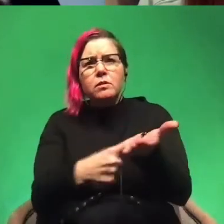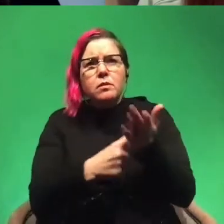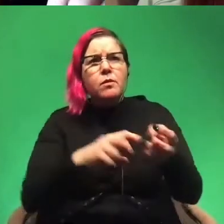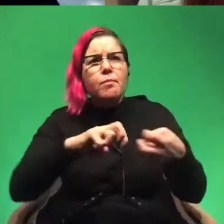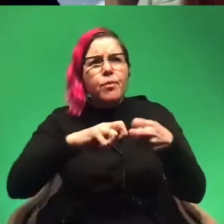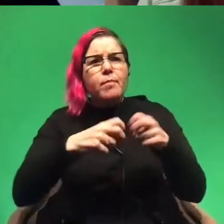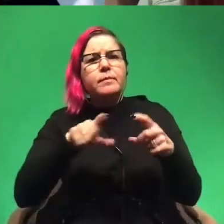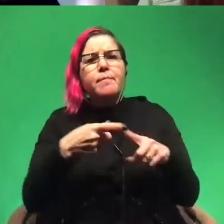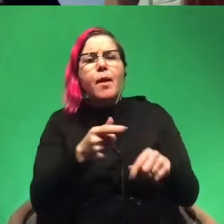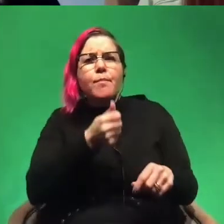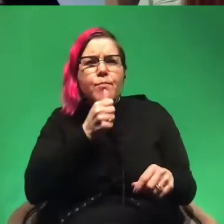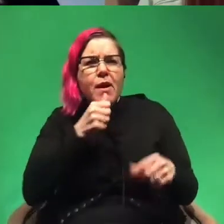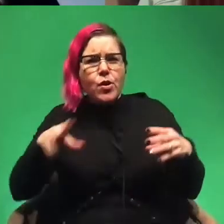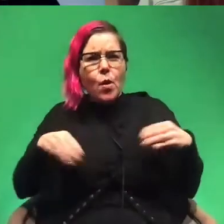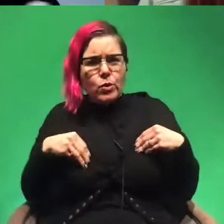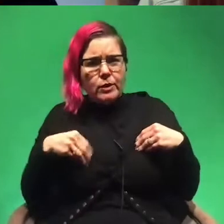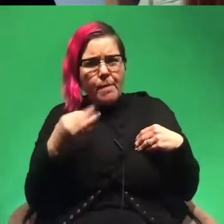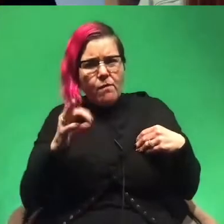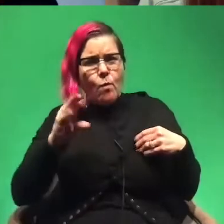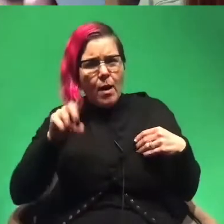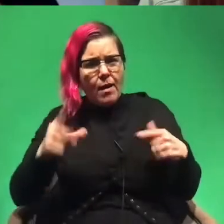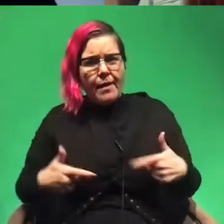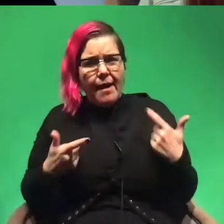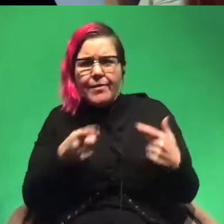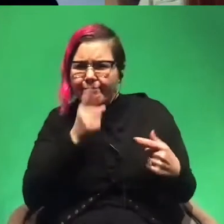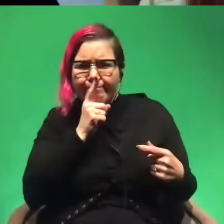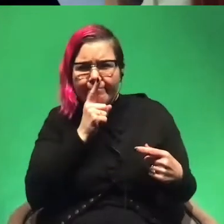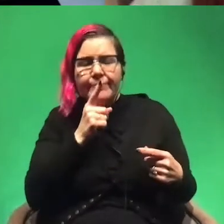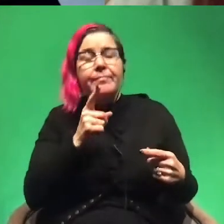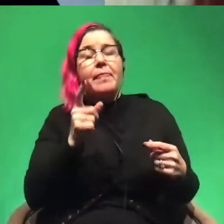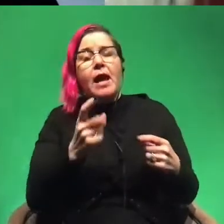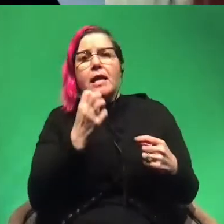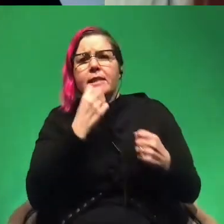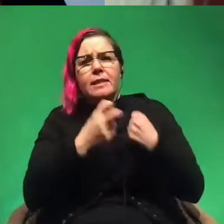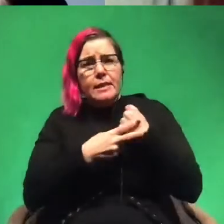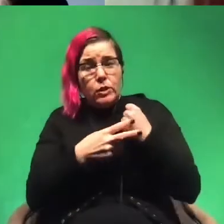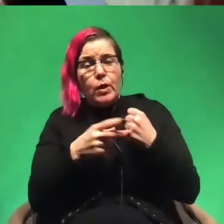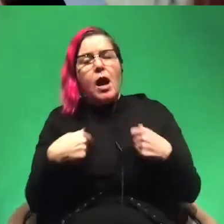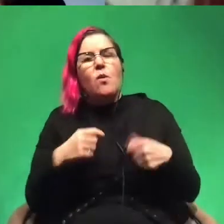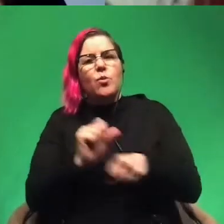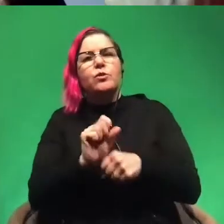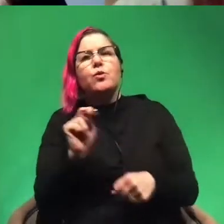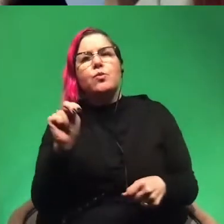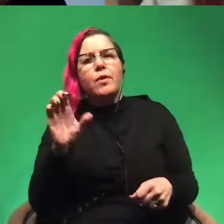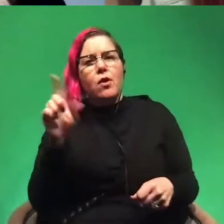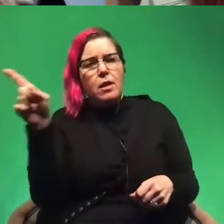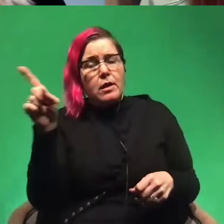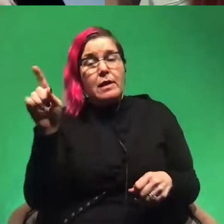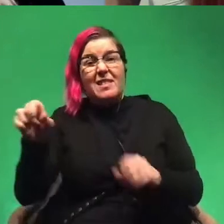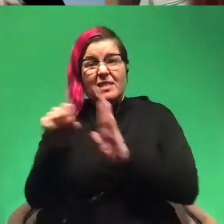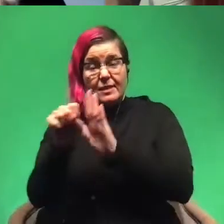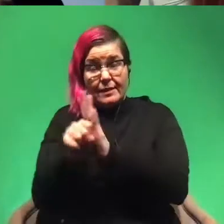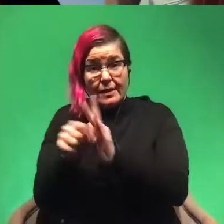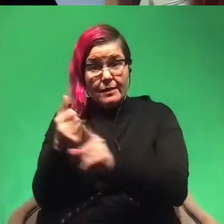surrounding private ownership of wildlife. Now, the sanctuary that I worked at was in North Carolina. And in the state of North Carolina,